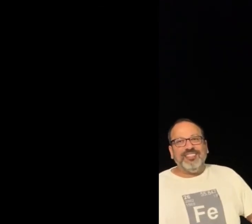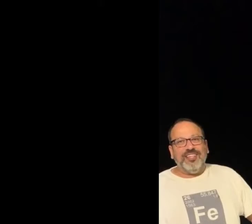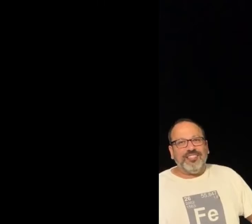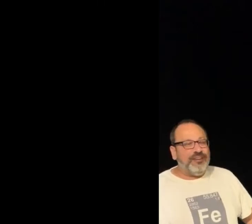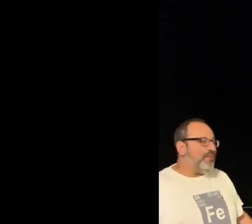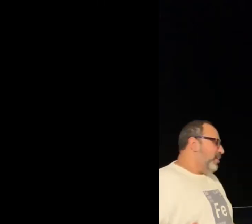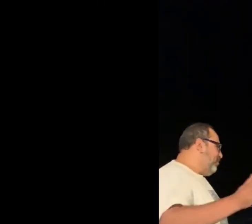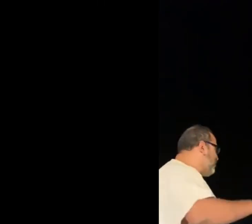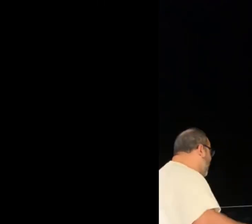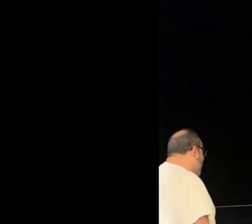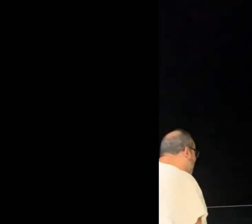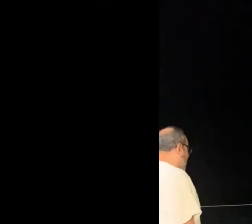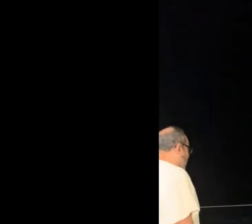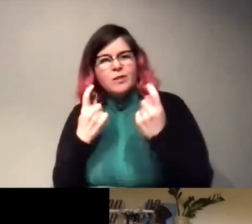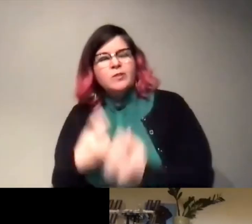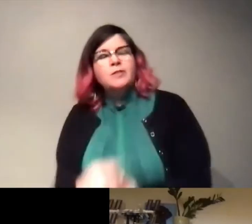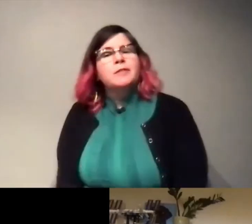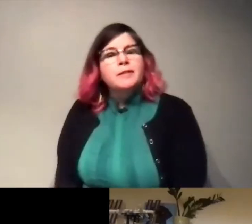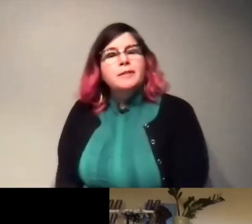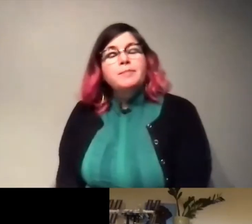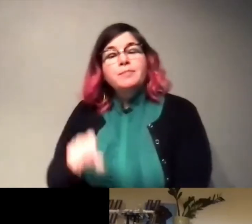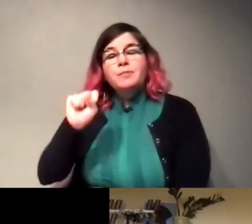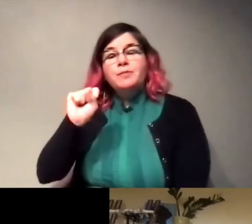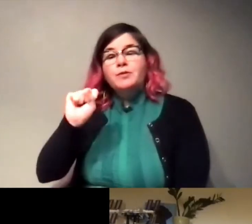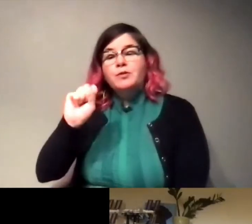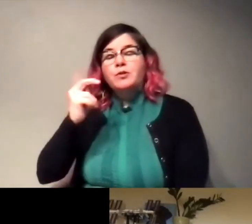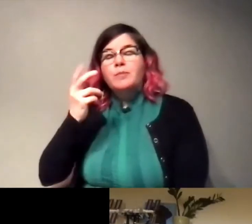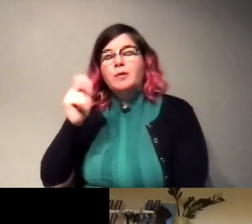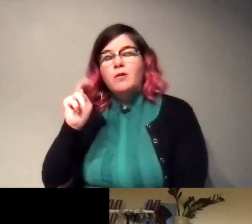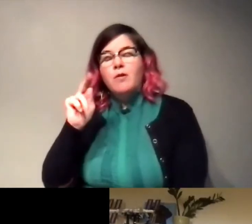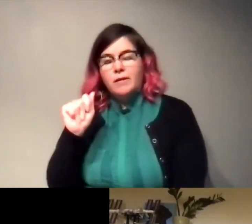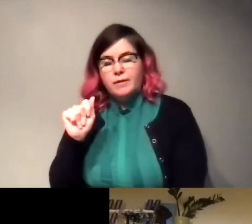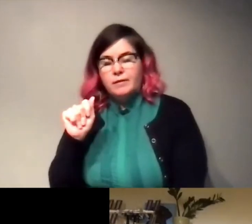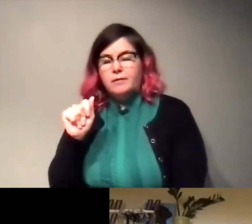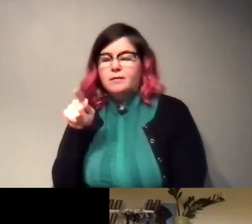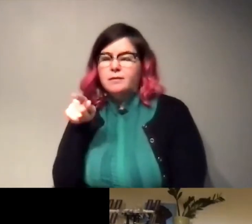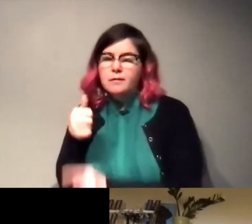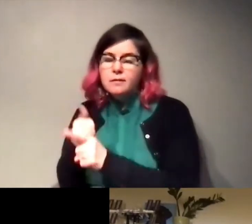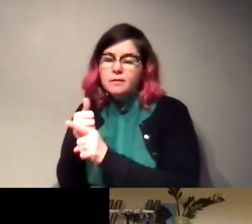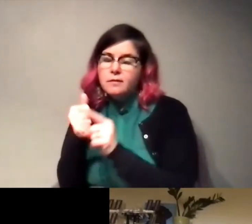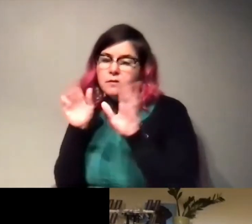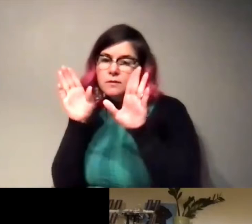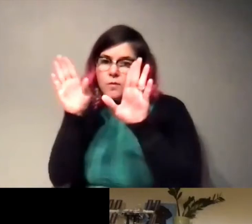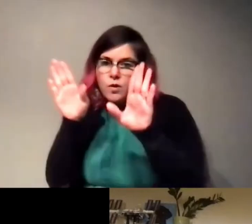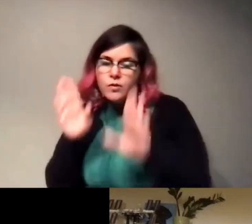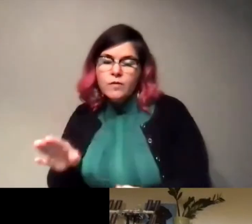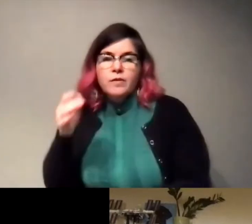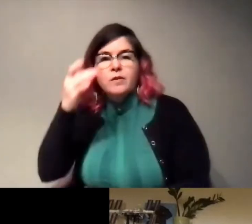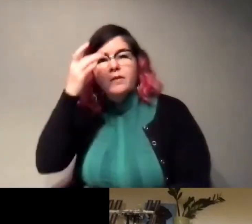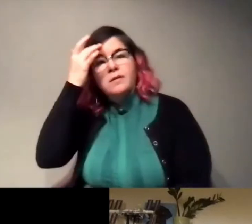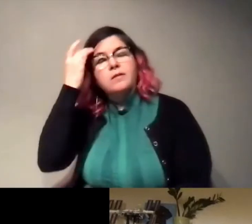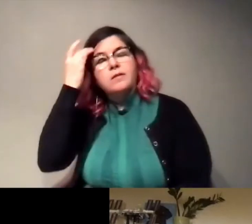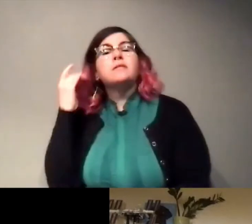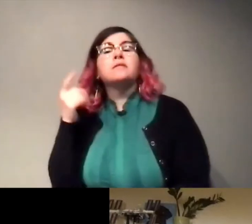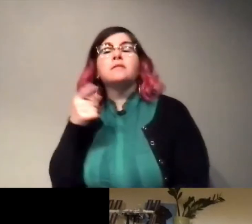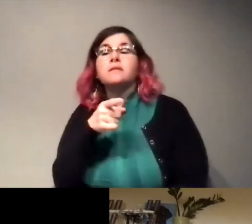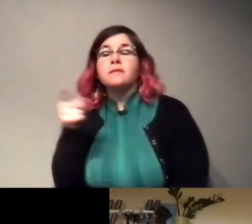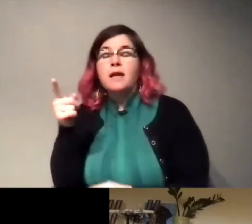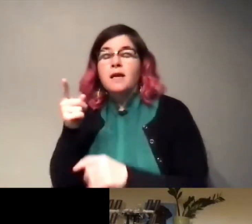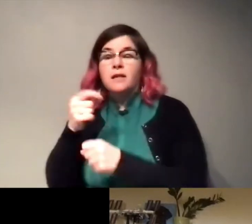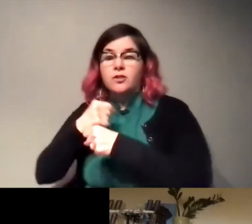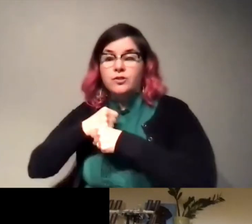ears and hands on the seafloor. Supernovae are wonderful because they generate